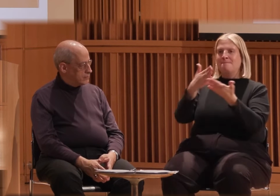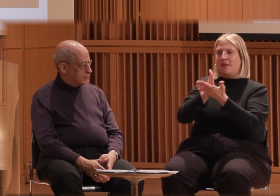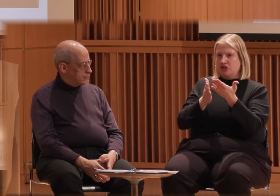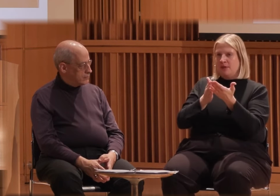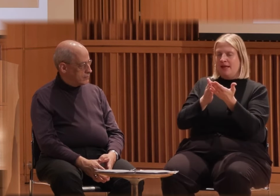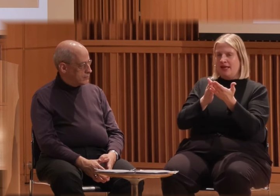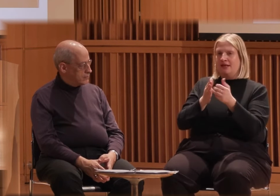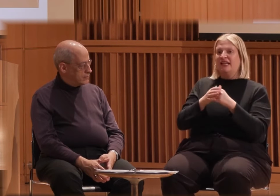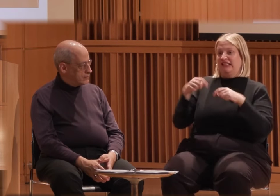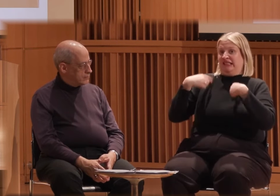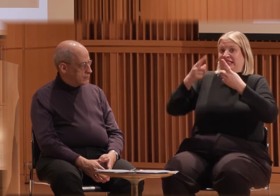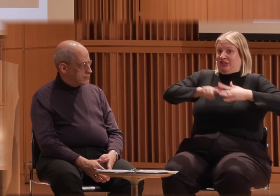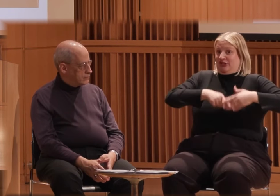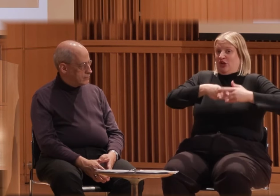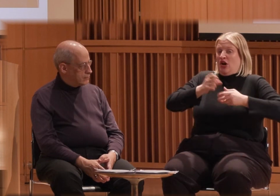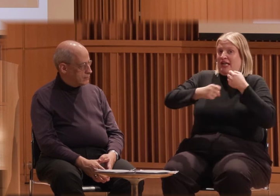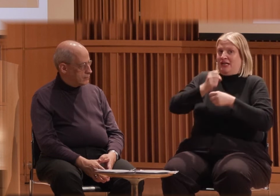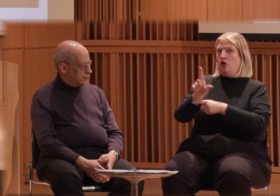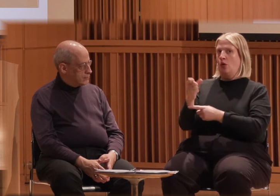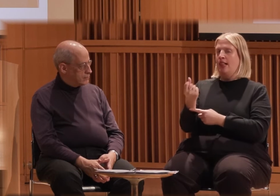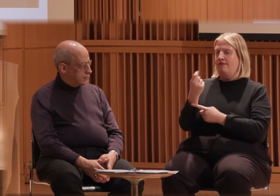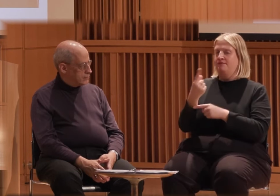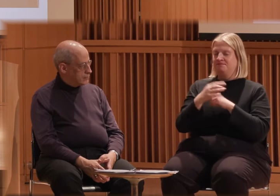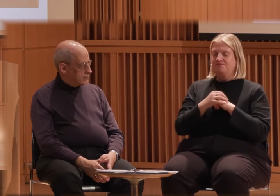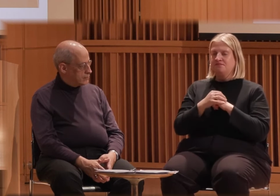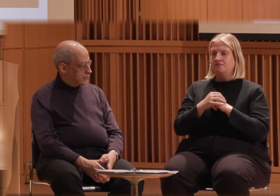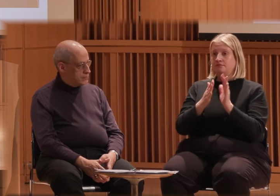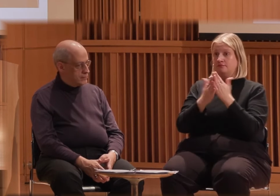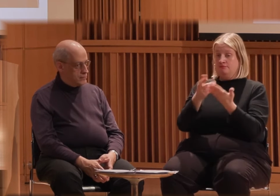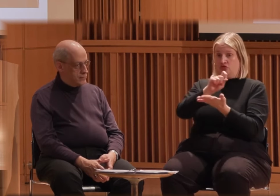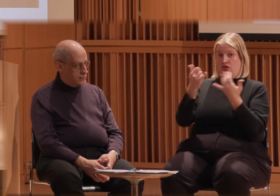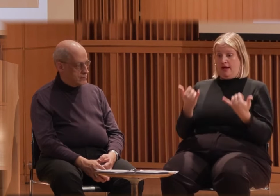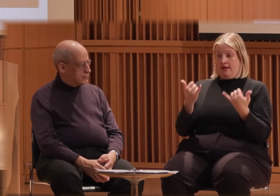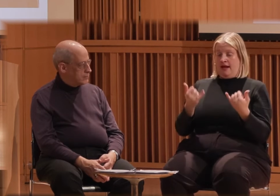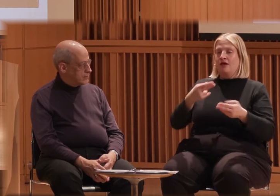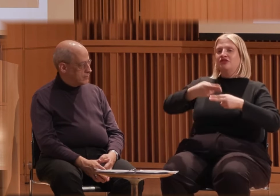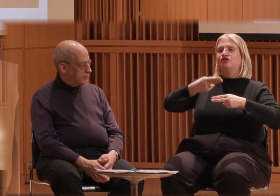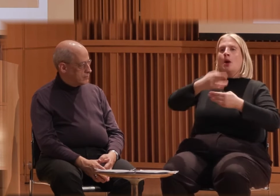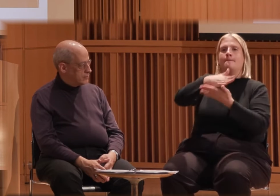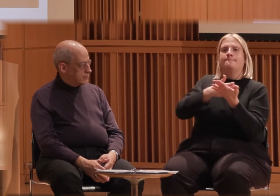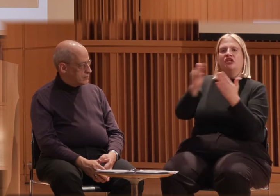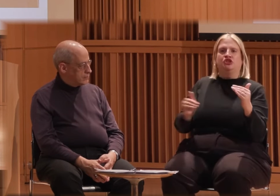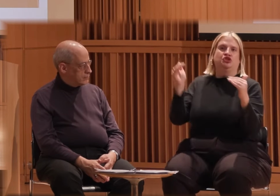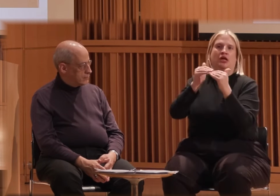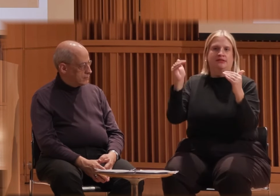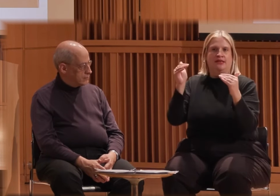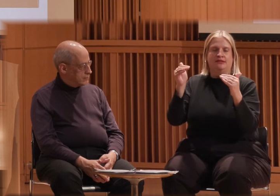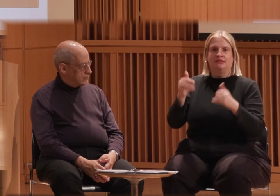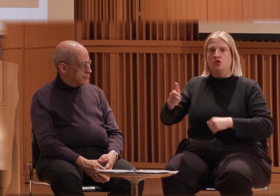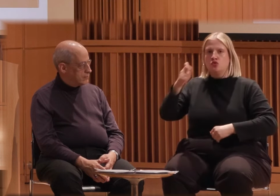Steering Committee since it began in 2011. The book she's writing now is called Budget Justice,